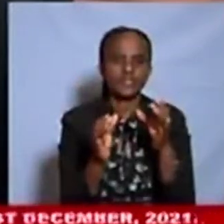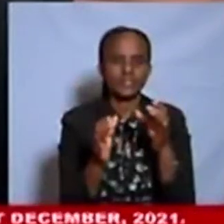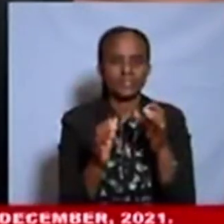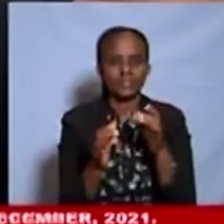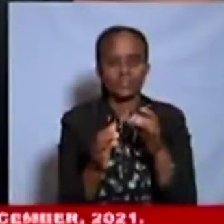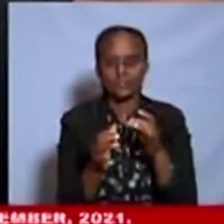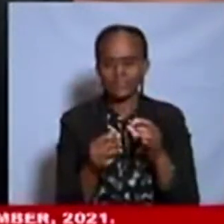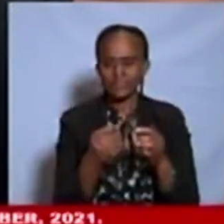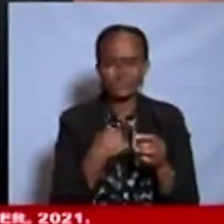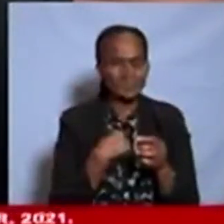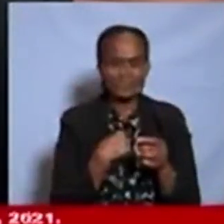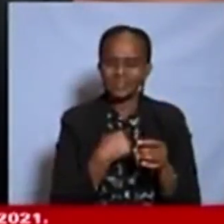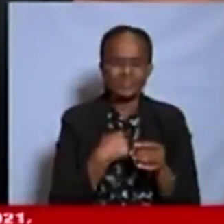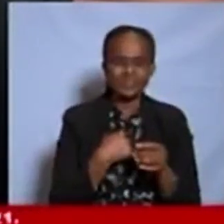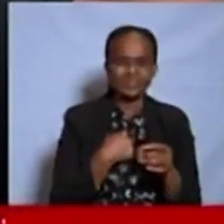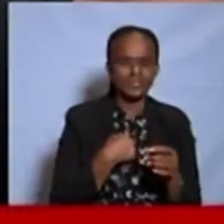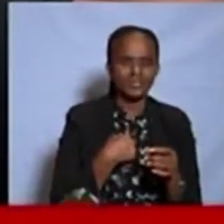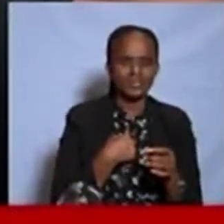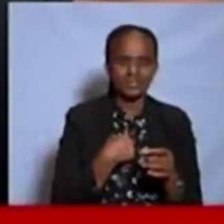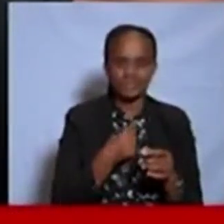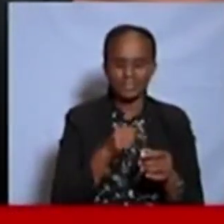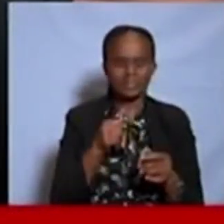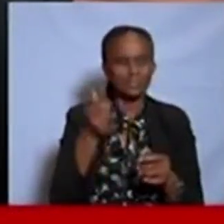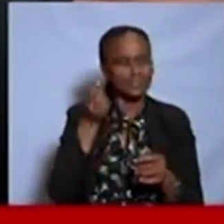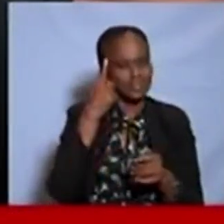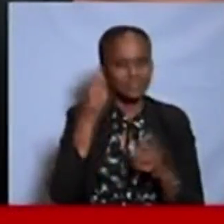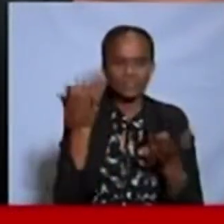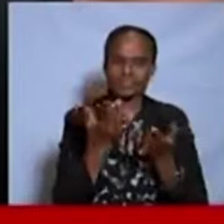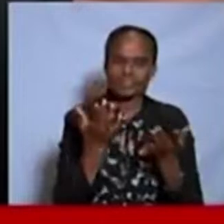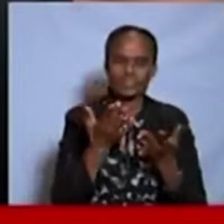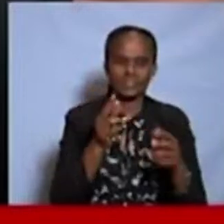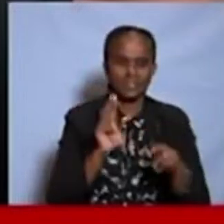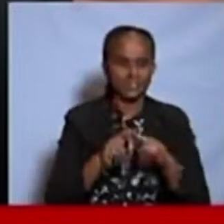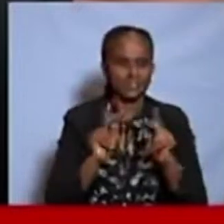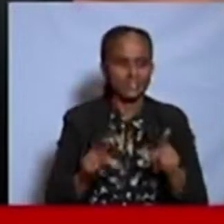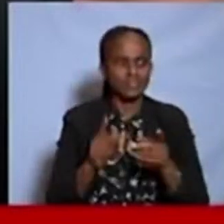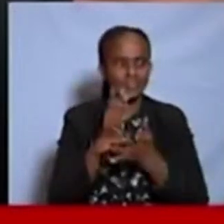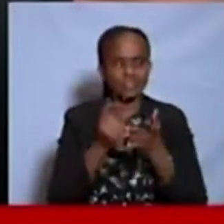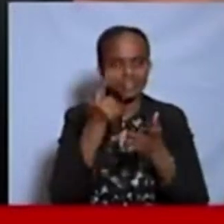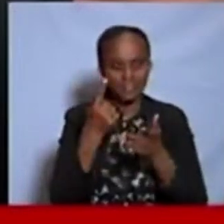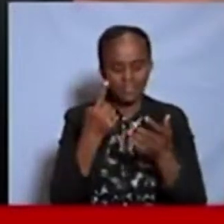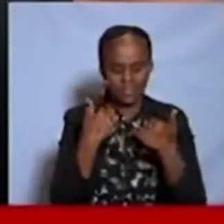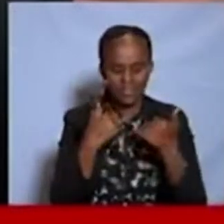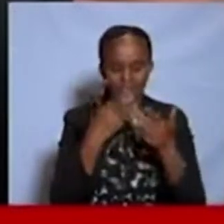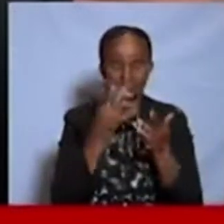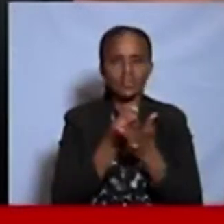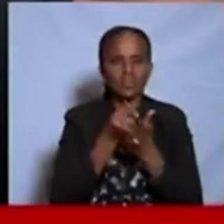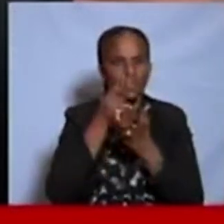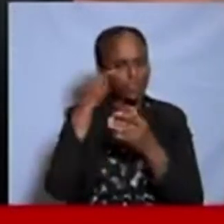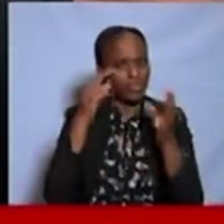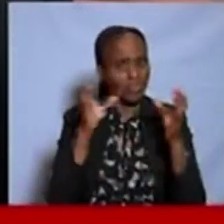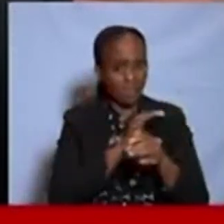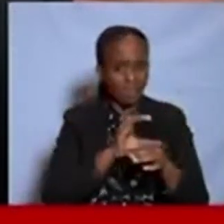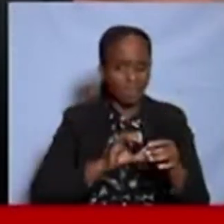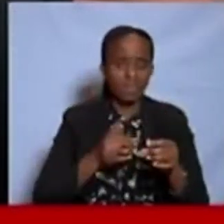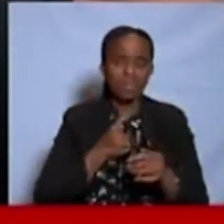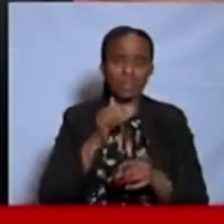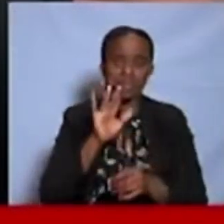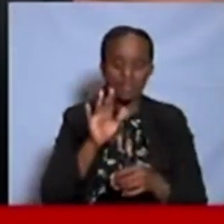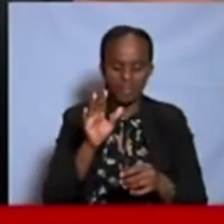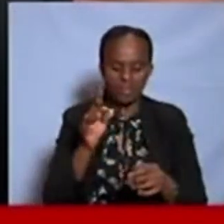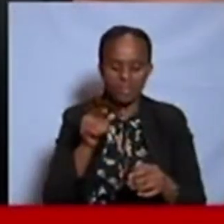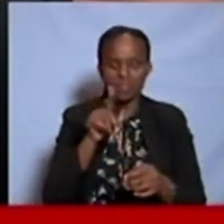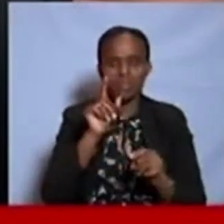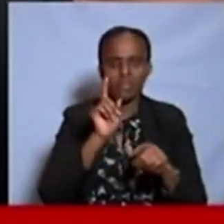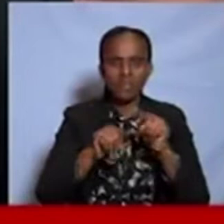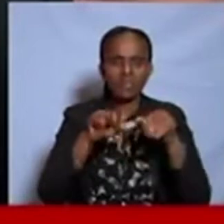I really fail to understand, Chair. It's not making sense. If someone is owing money for the company, you cannot